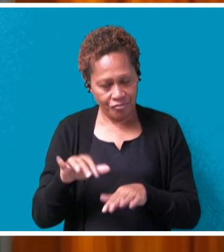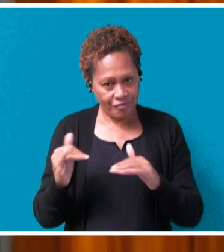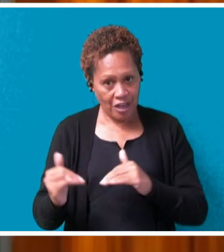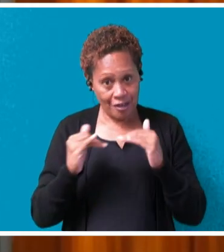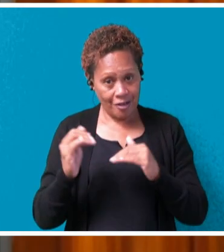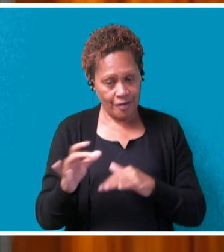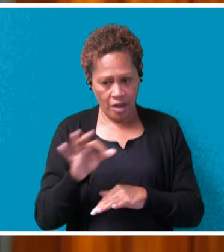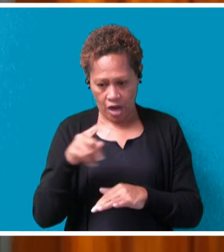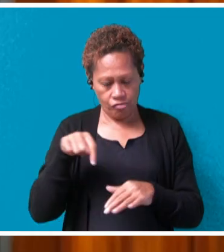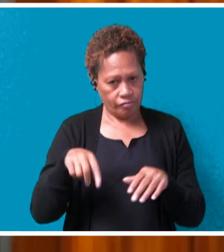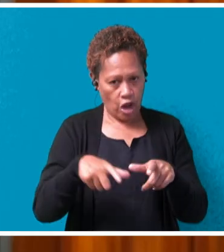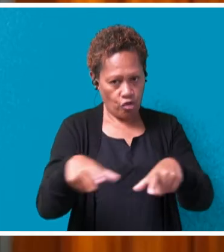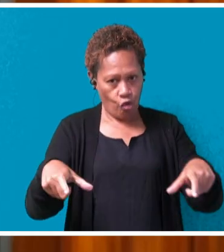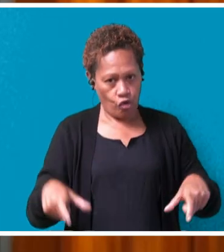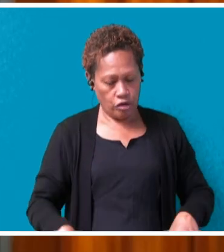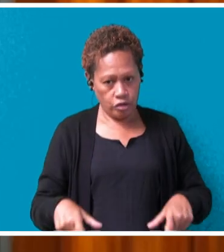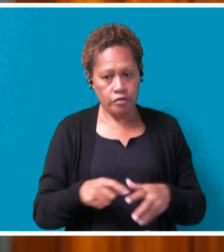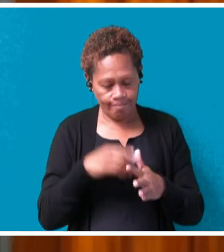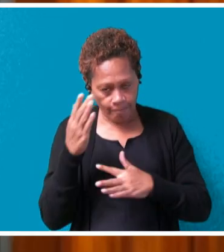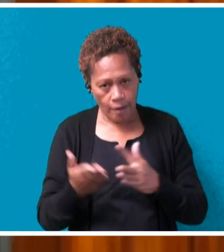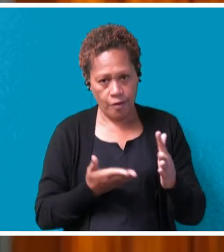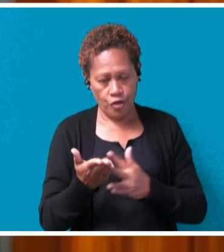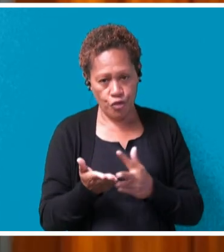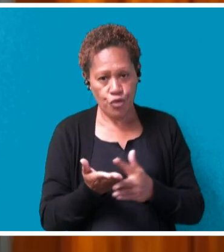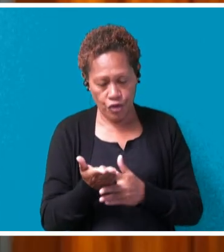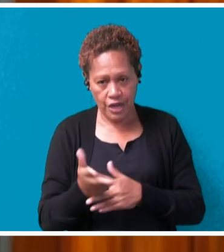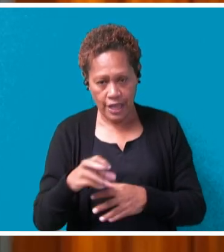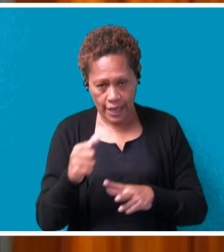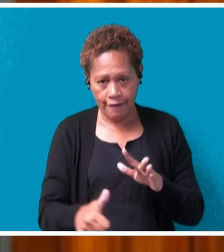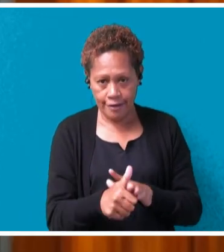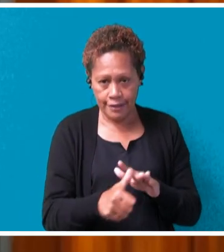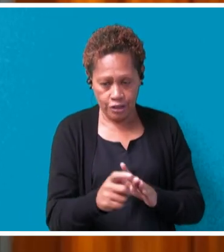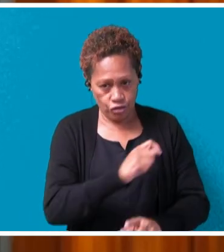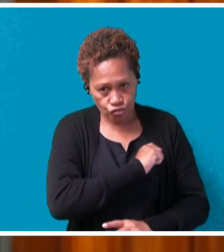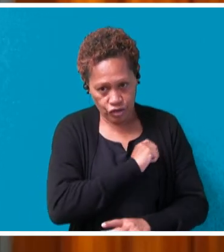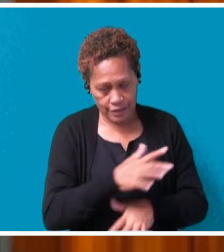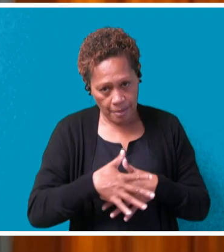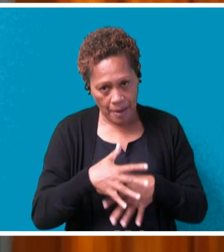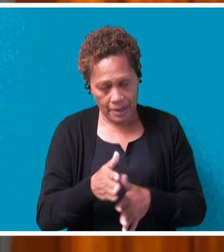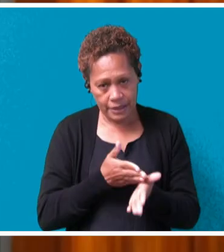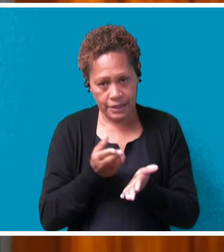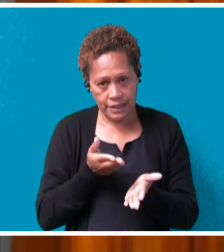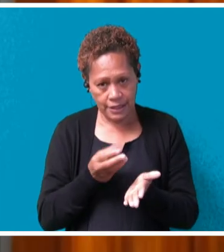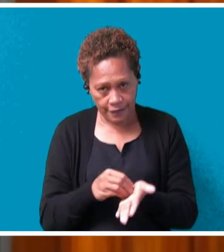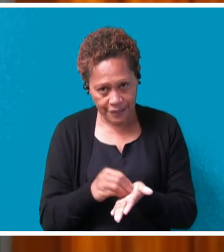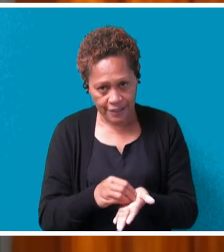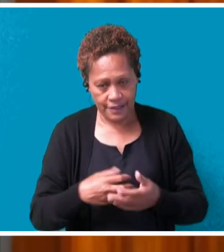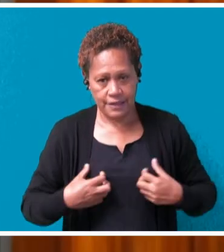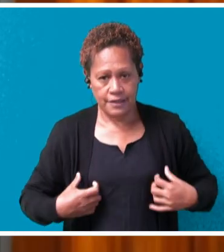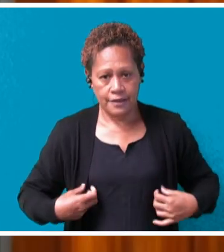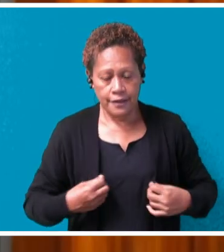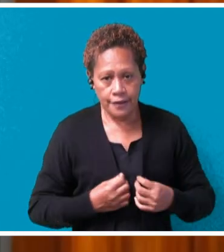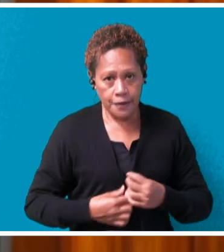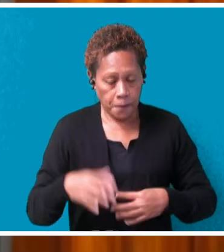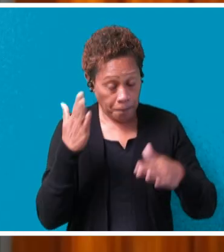in courtrooms, but also through efficient, accessible, and trusted public services. Honorable Speaker,